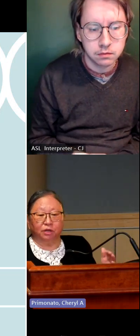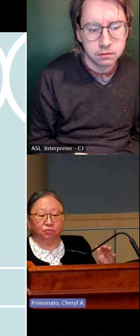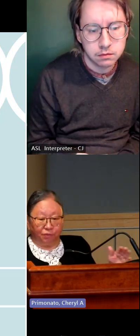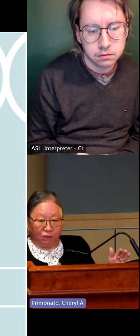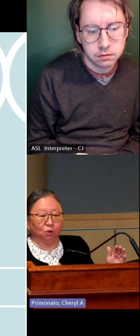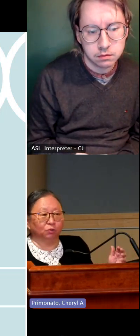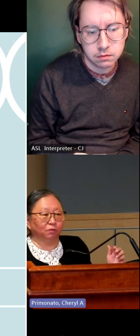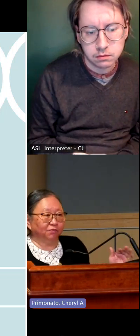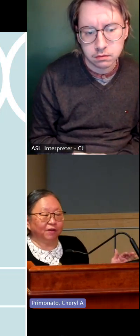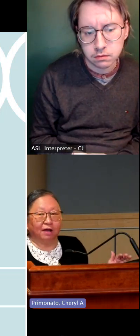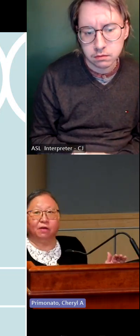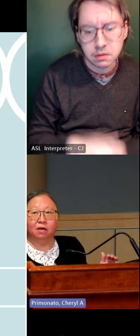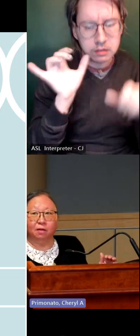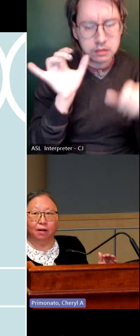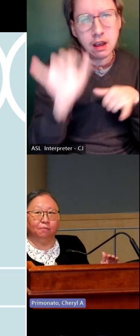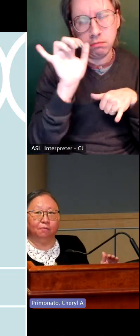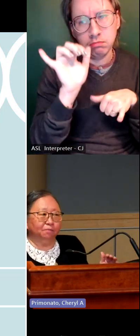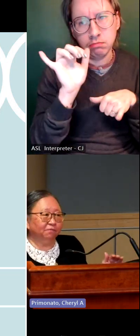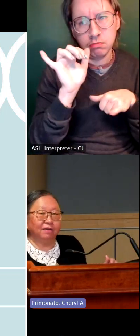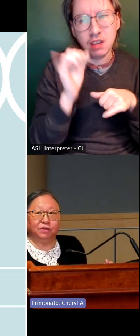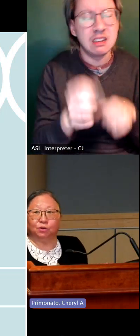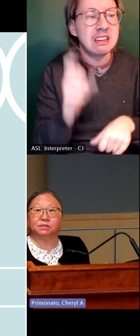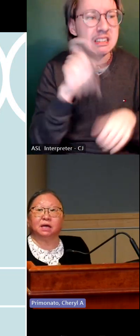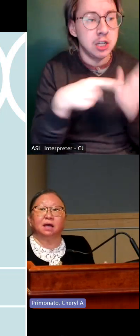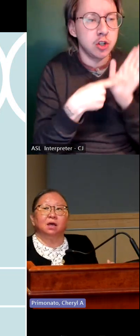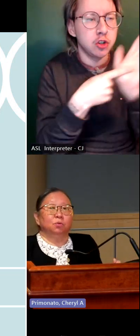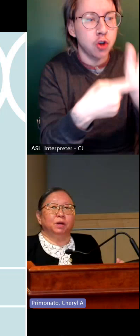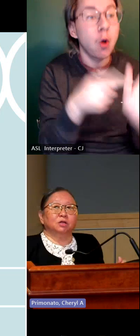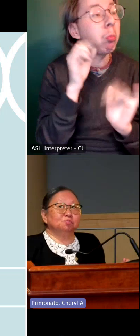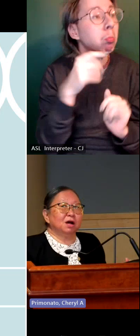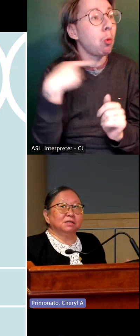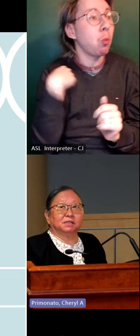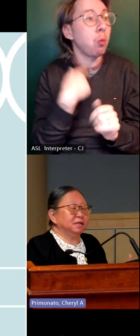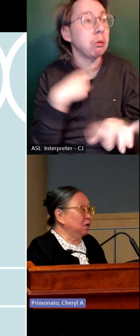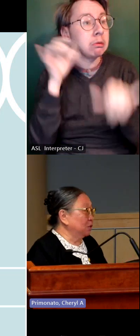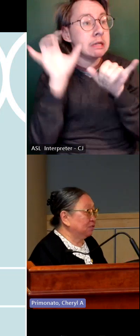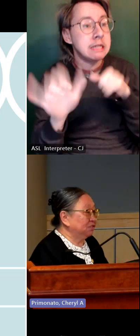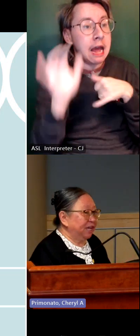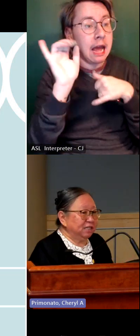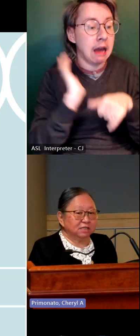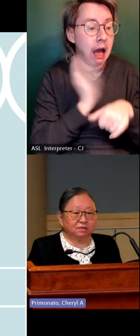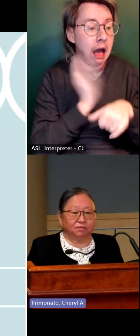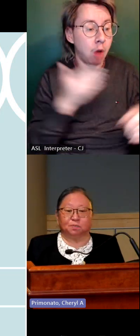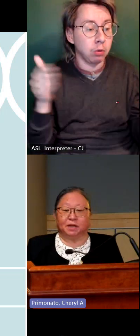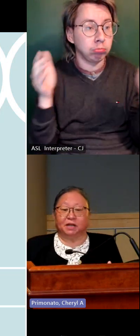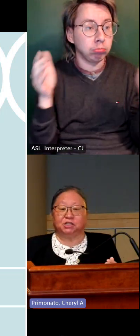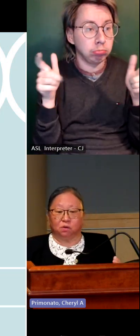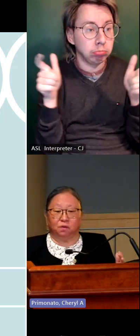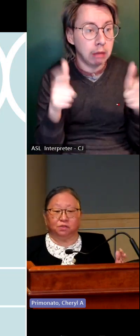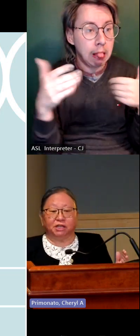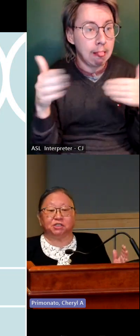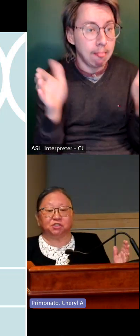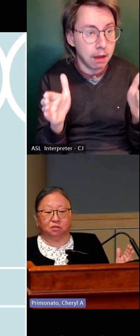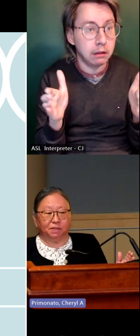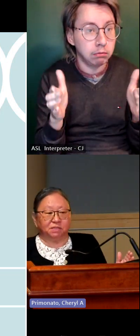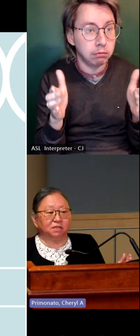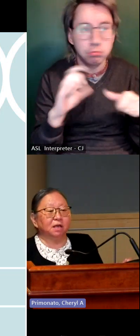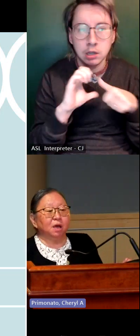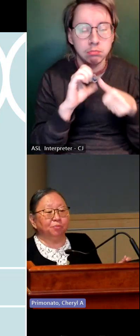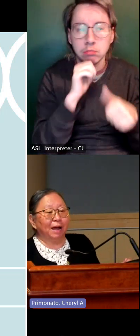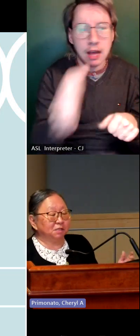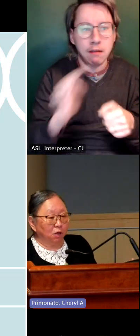30.72 million threshold over the 5 years. We also process any notice of changes if there's been any changes to